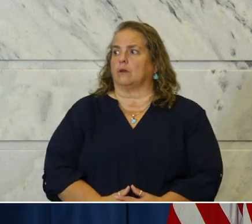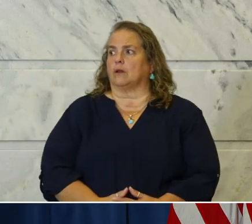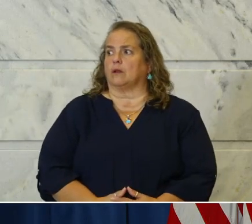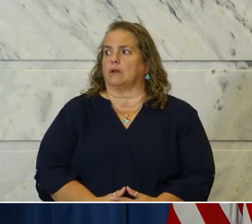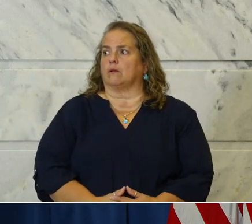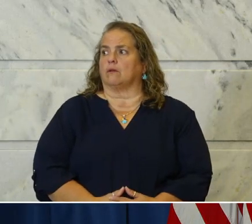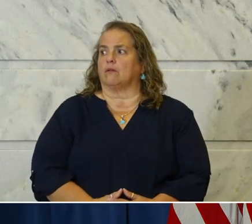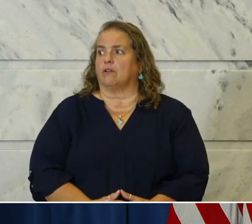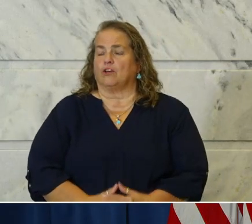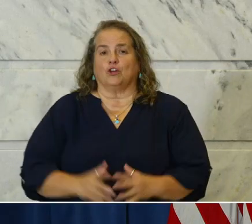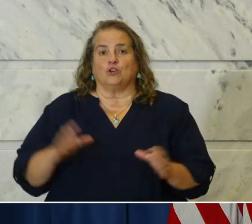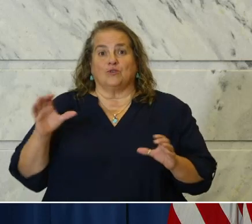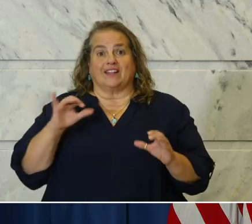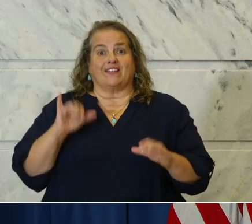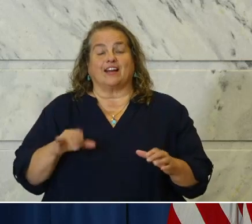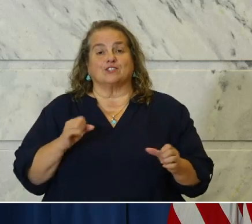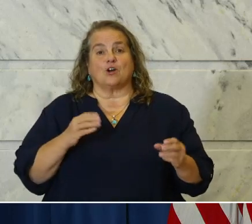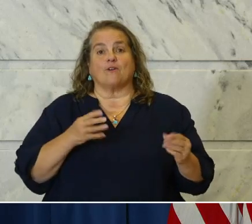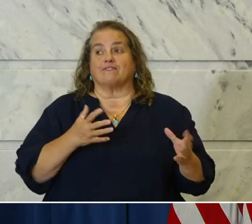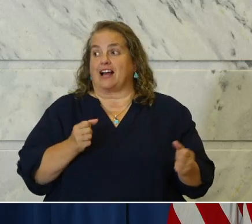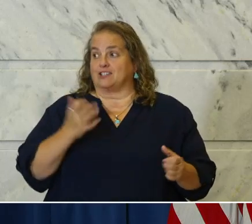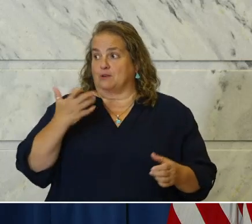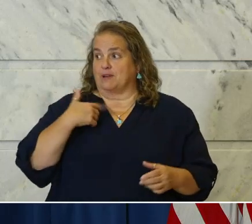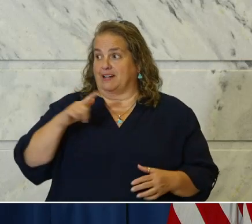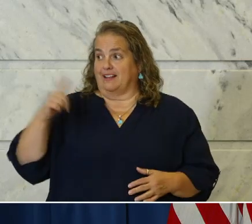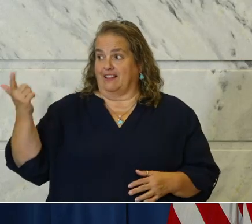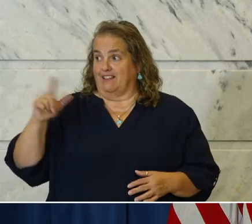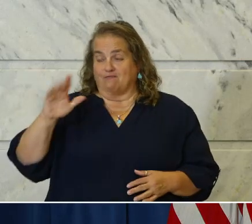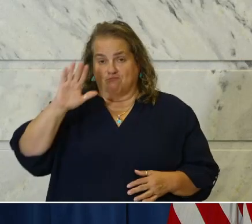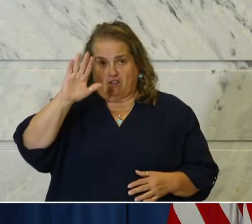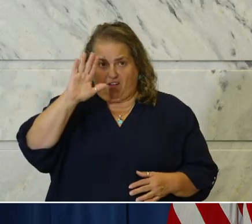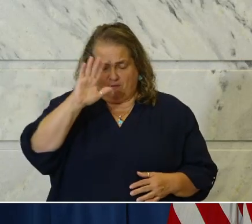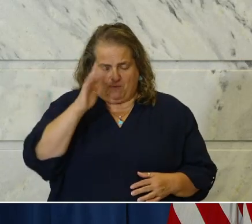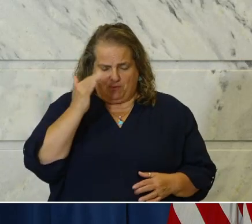you did that one so quickly. I can go to the other Joe for 1 minute. No, I'm good.